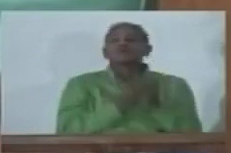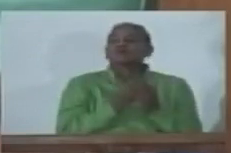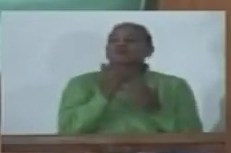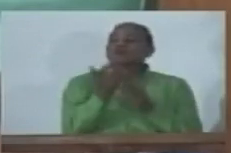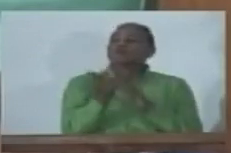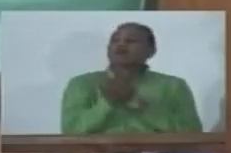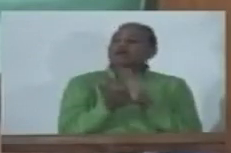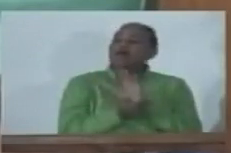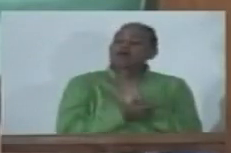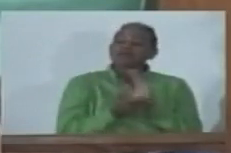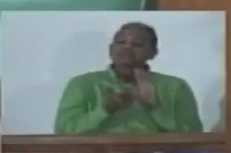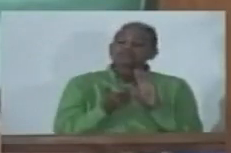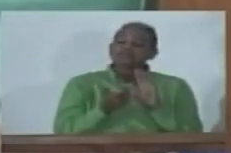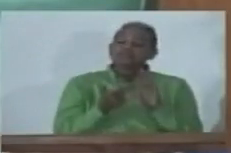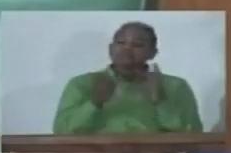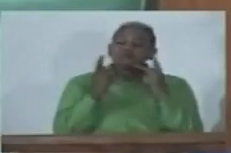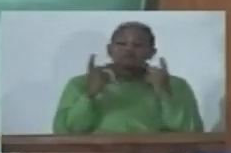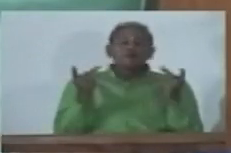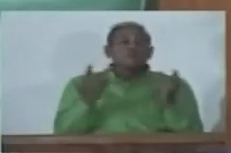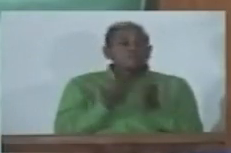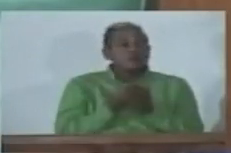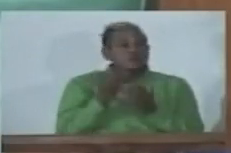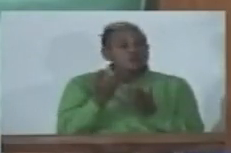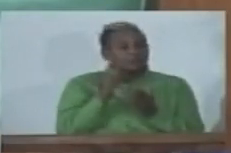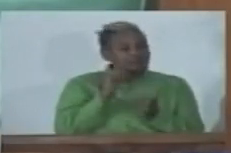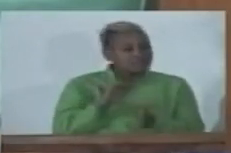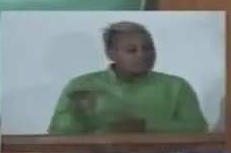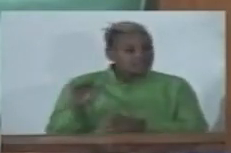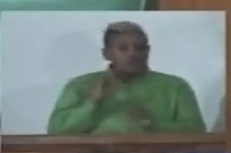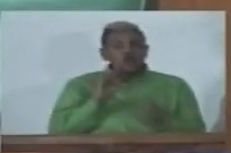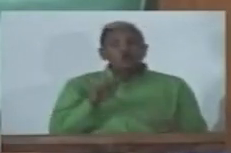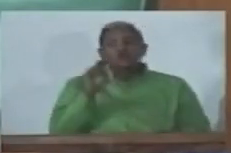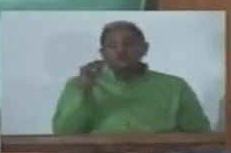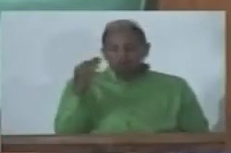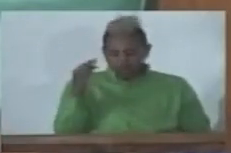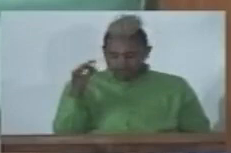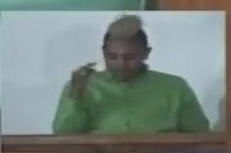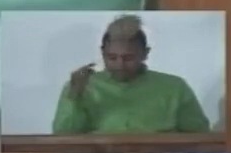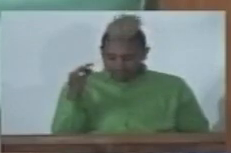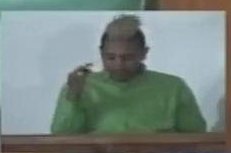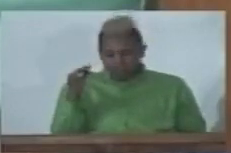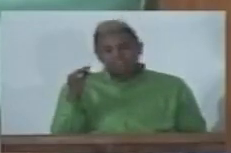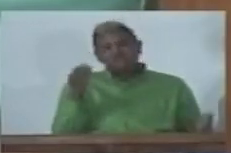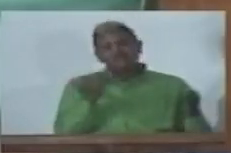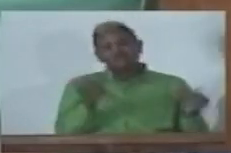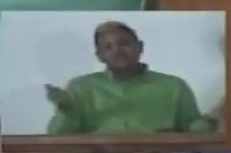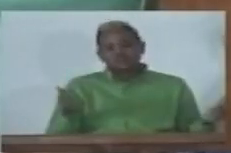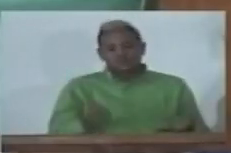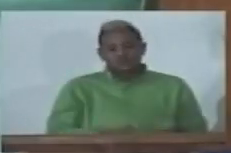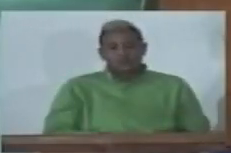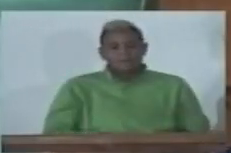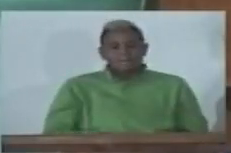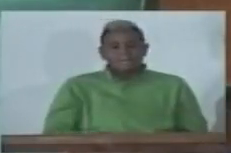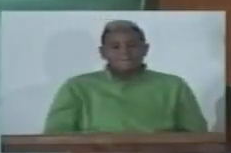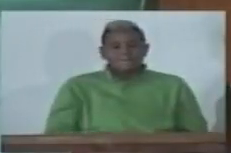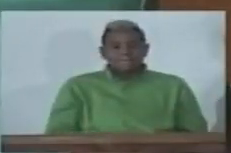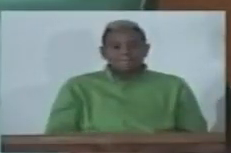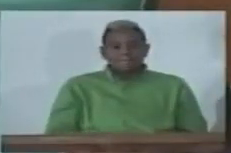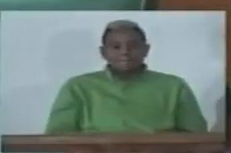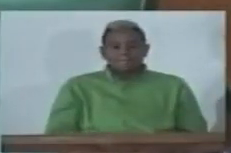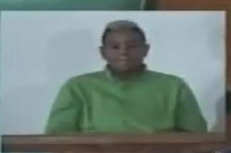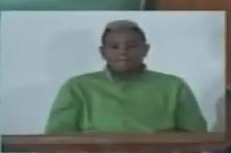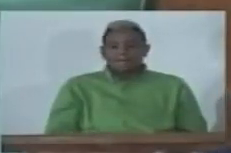Act, the Public Procurement Set-Asides Order 2019 Resolution.